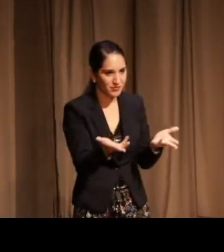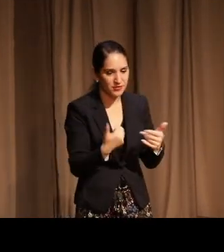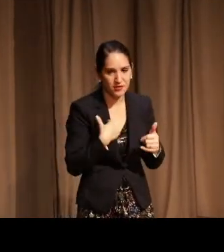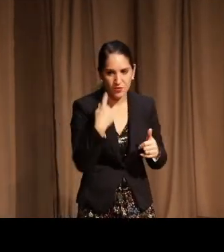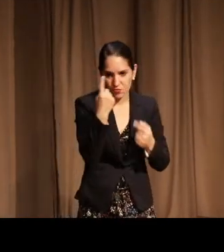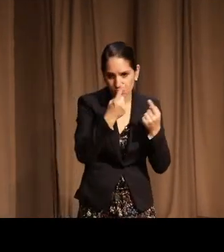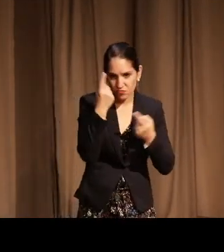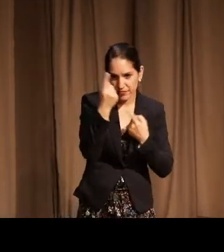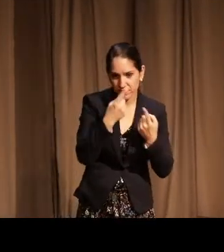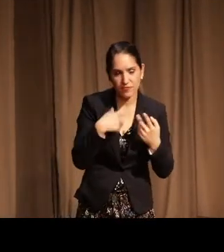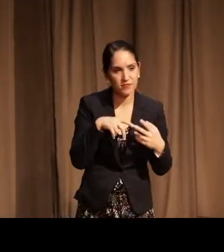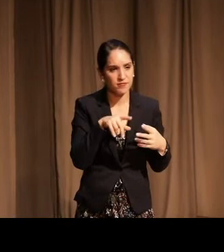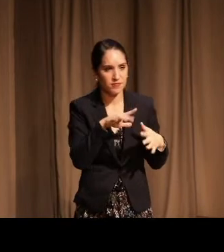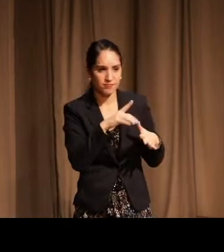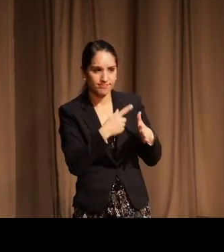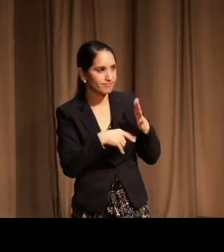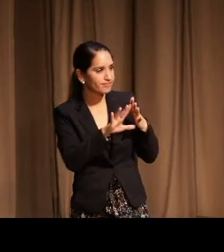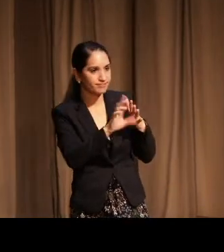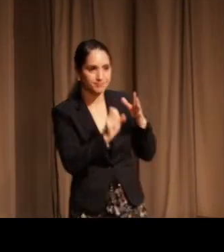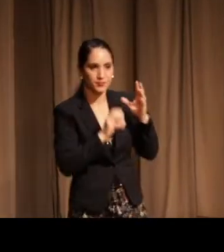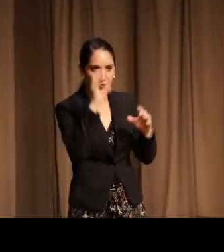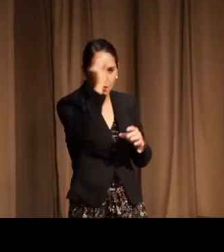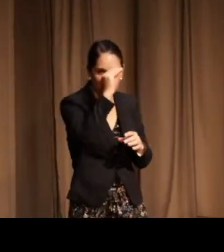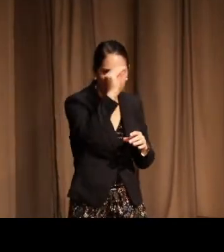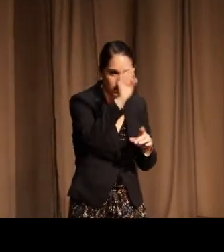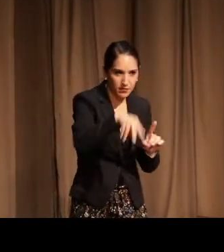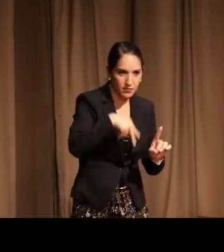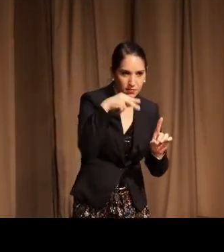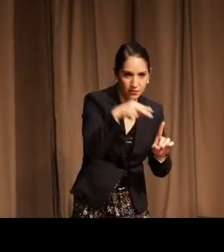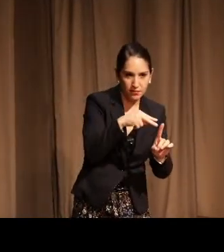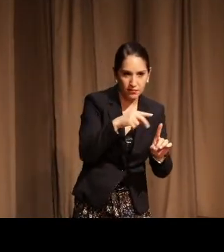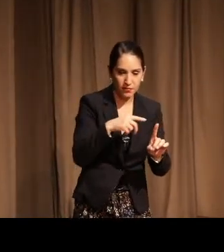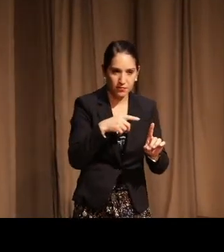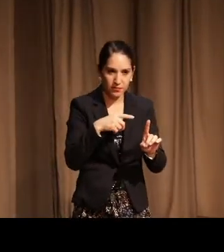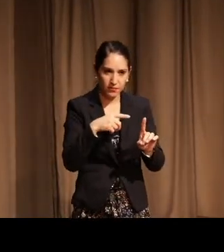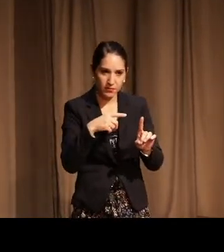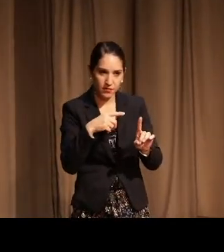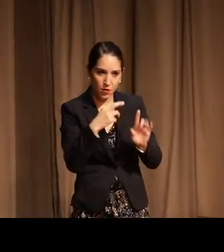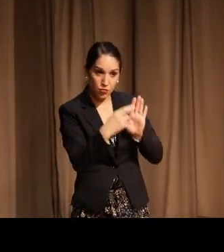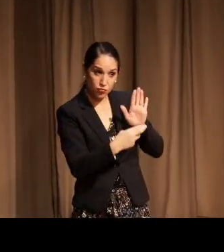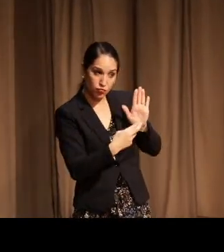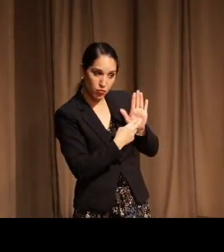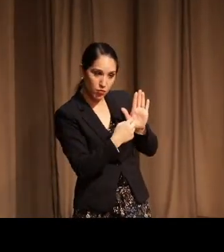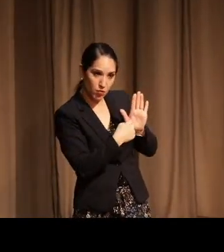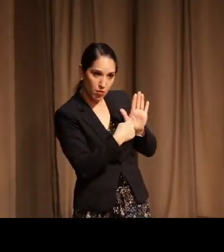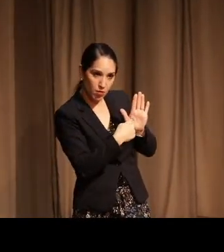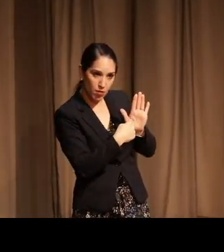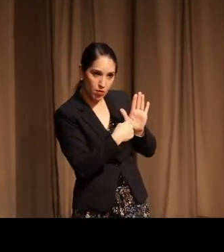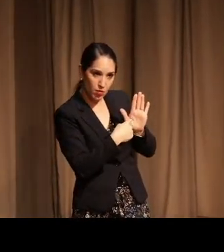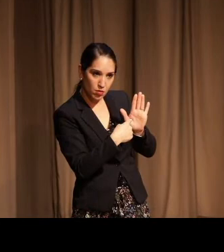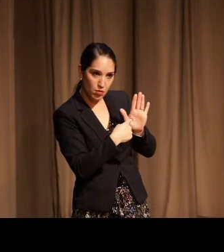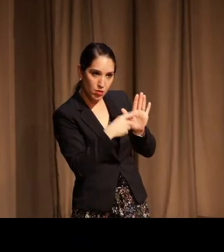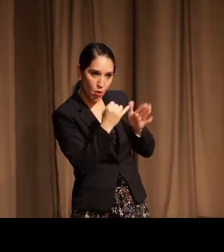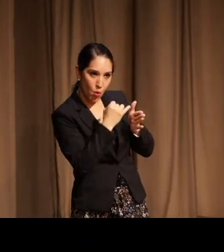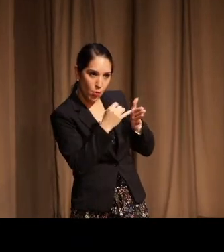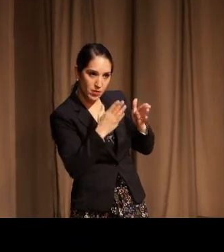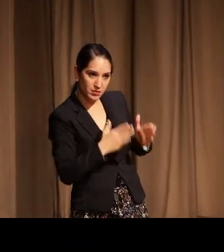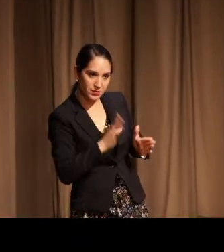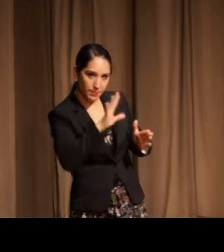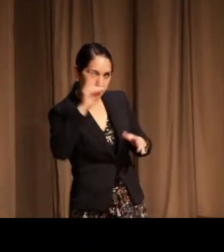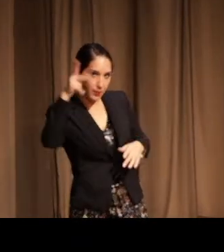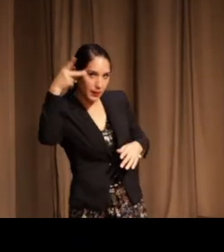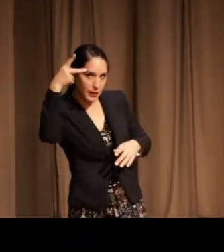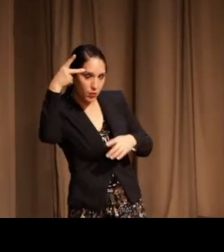wonder what your opinion is about the role of the artist in the political landscape.